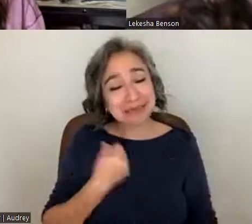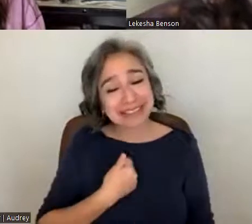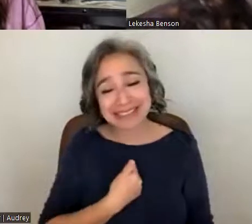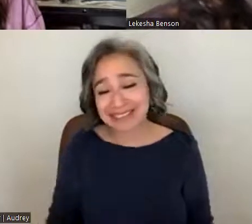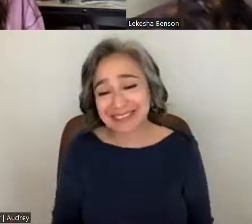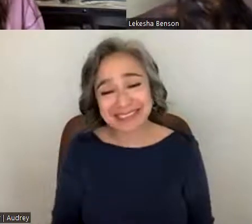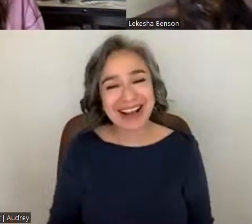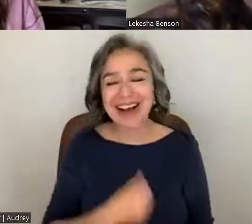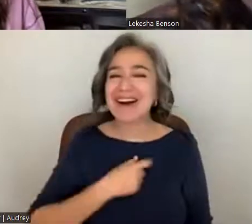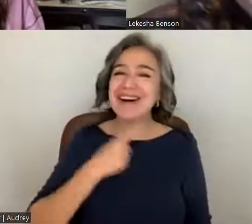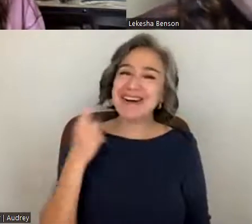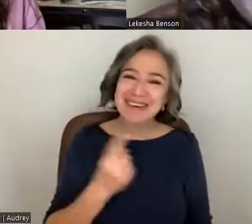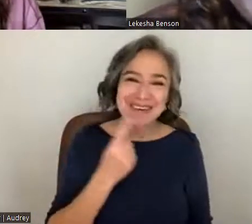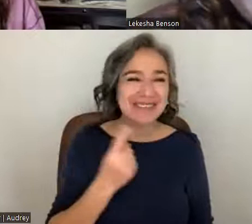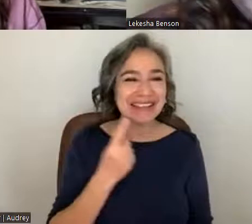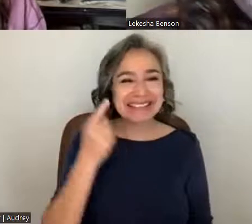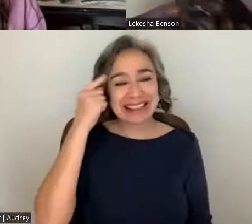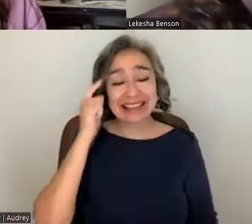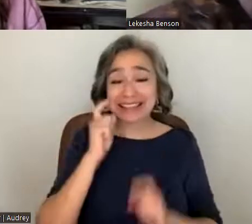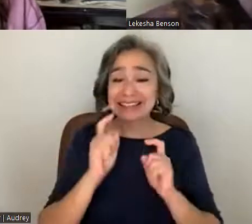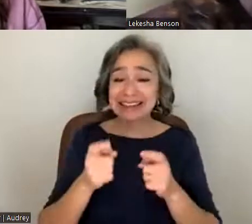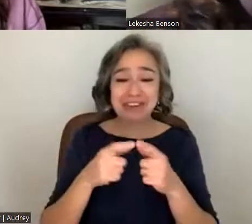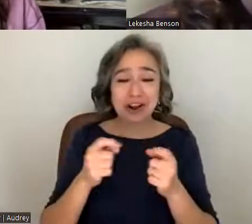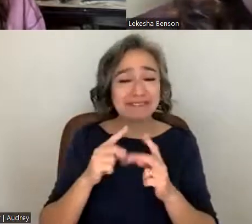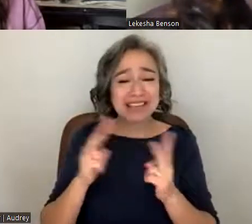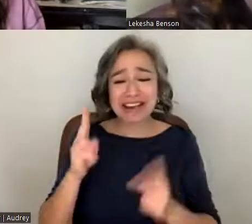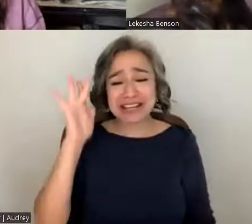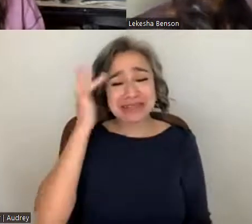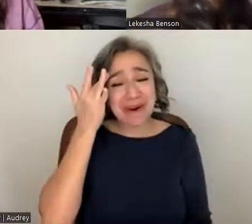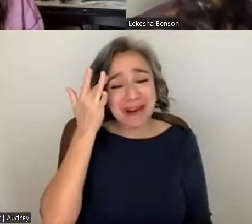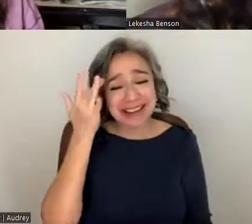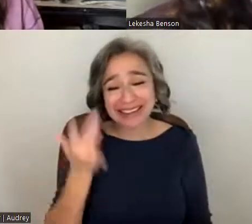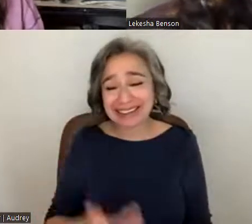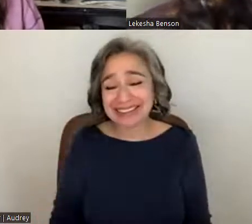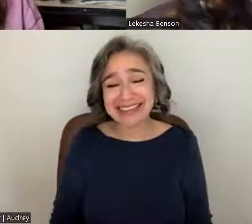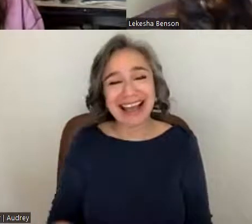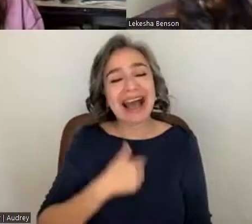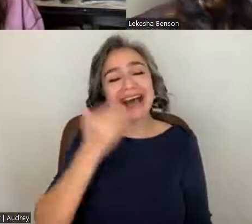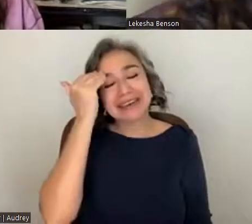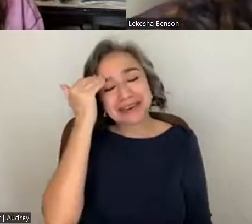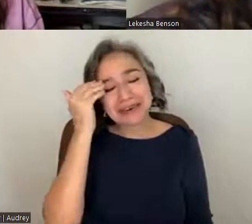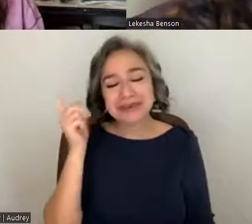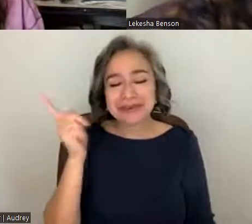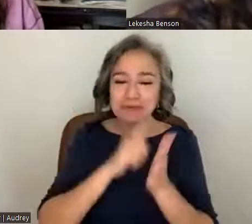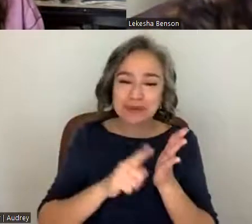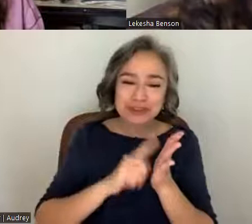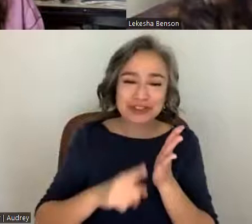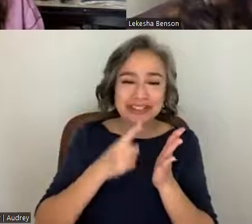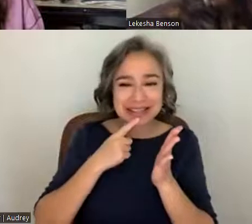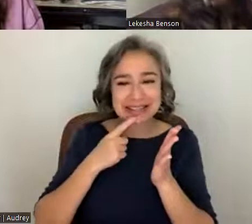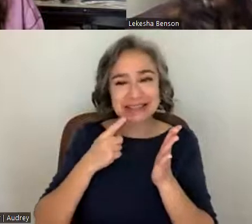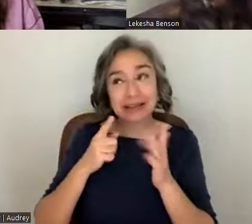always find that so annoying. And I know that research says, right, that incentives get people